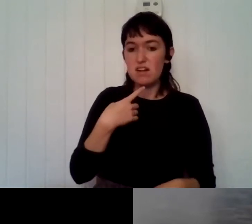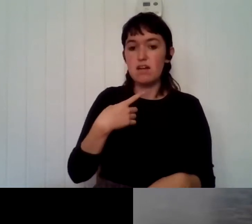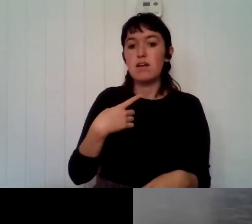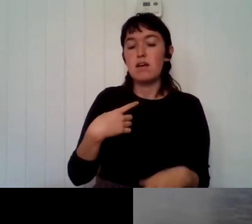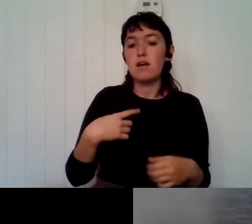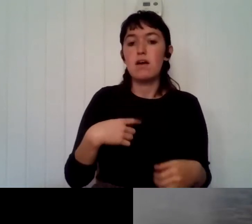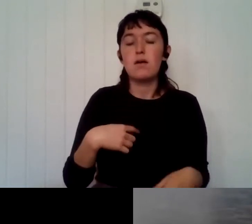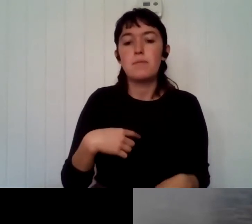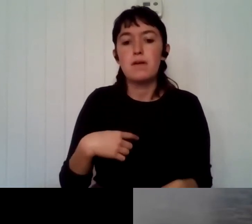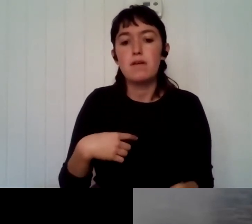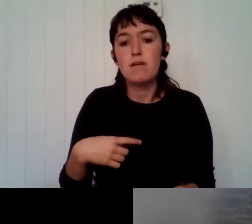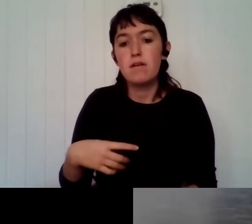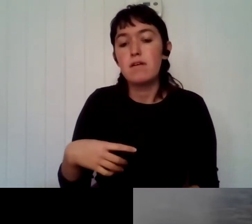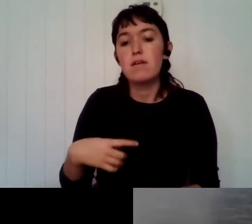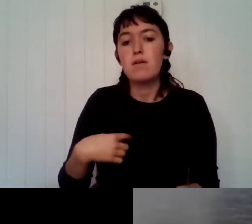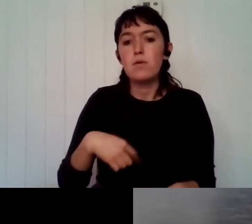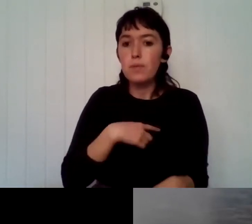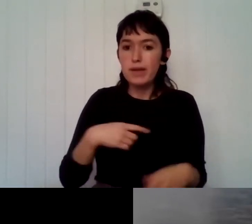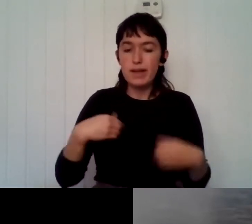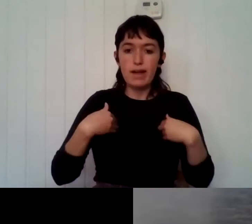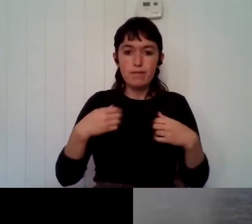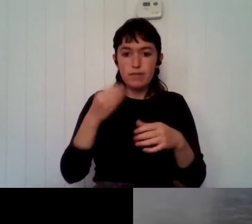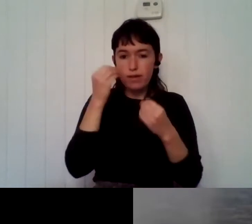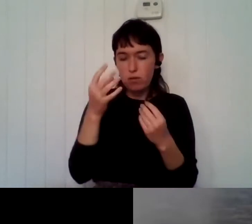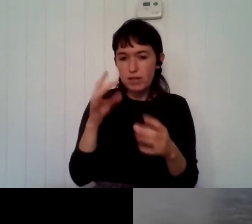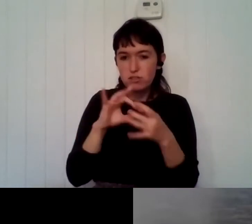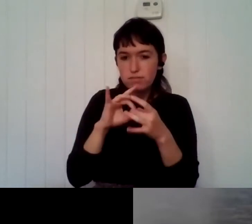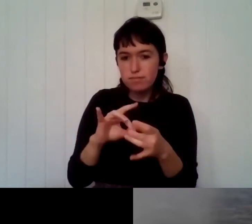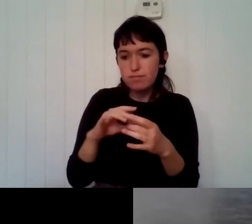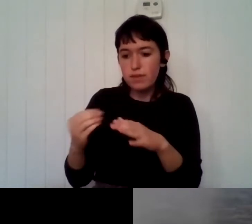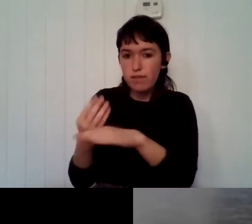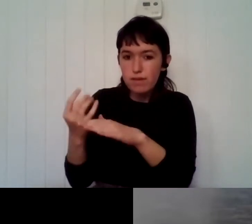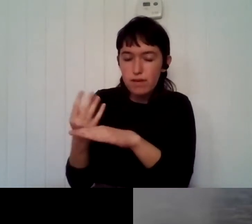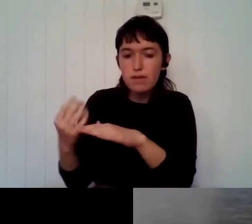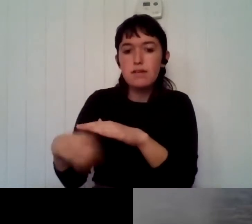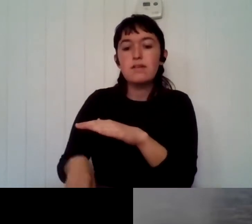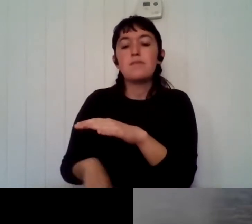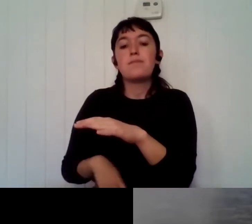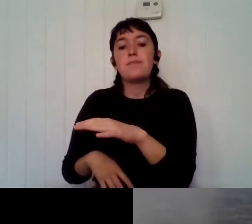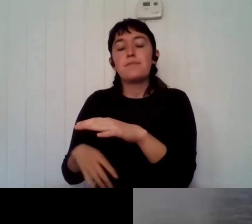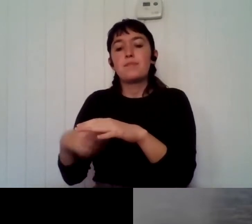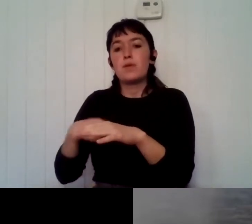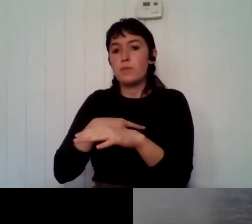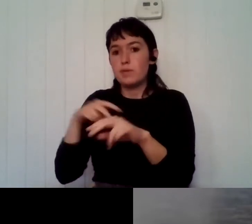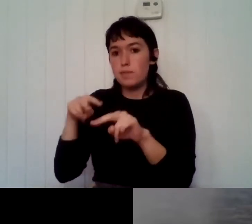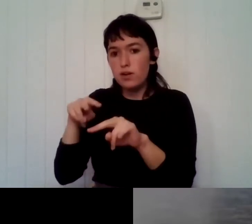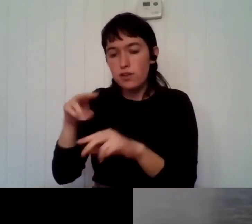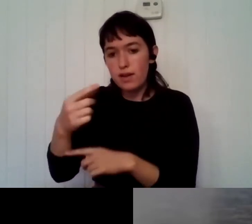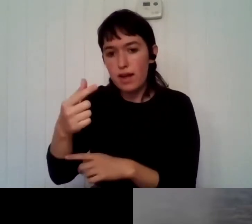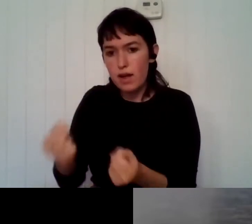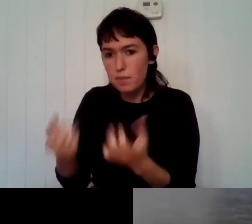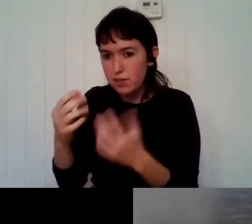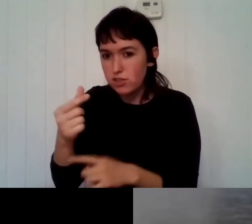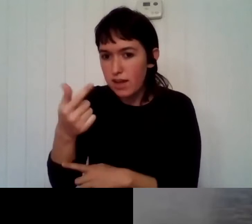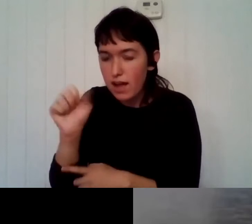The deformation is blah, blah, blah. We know that with the way that we monitor the gas coming out of the volcano, that there's this amount